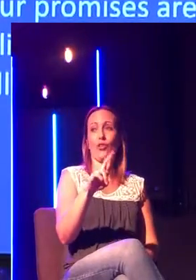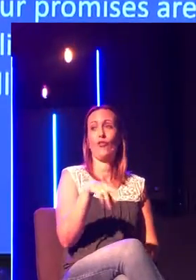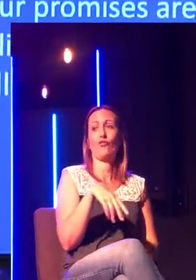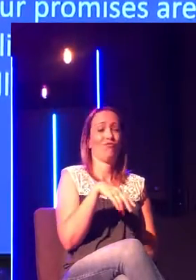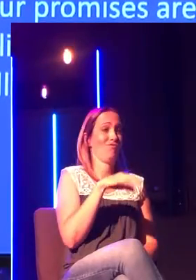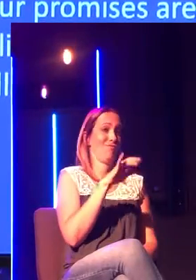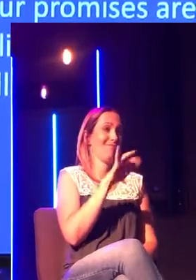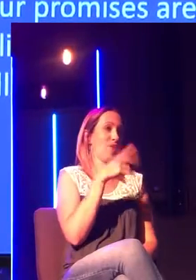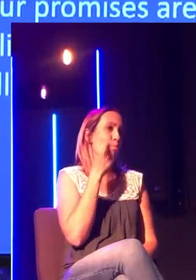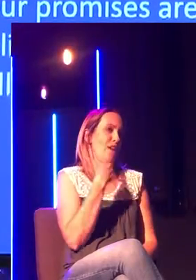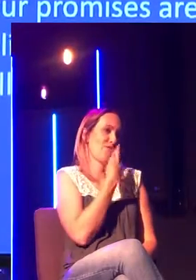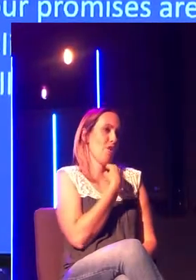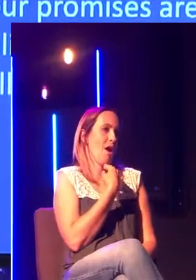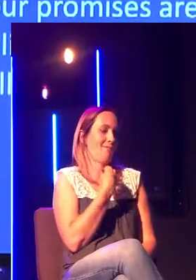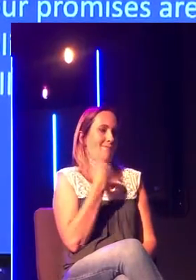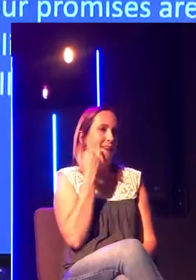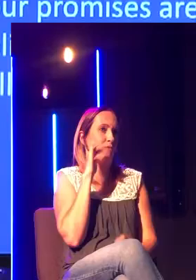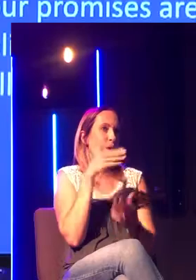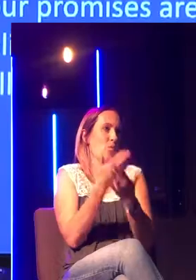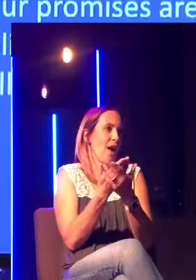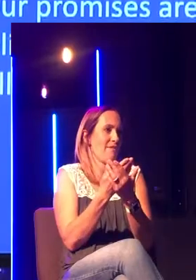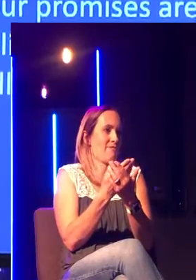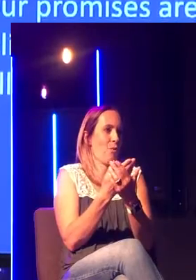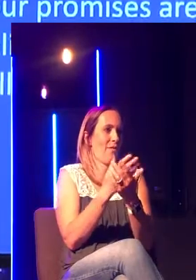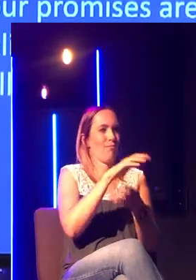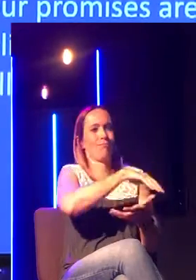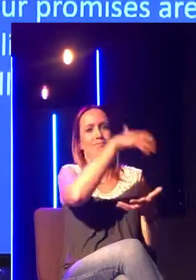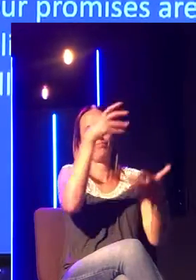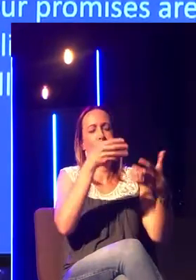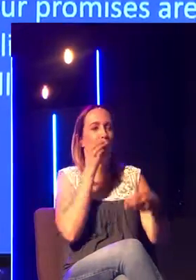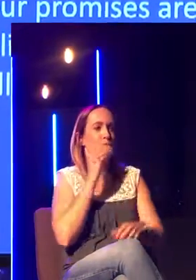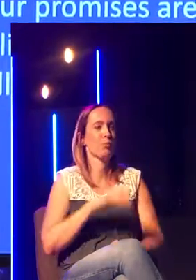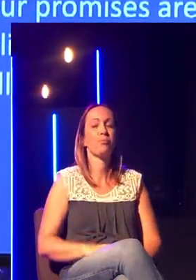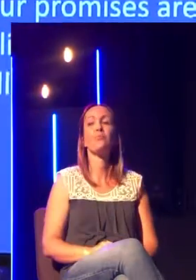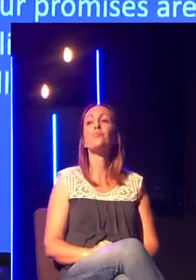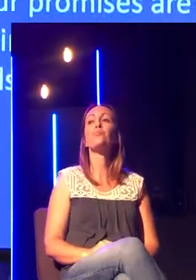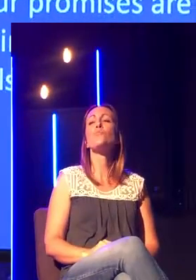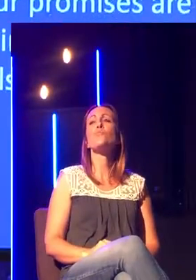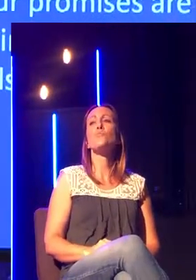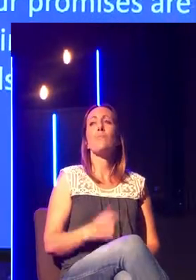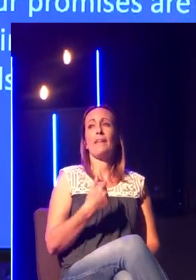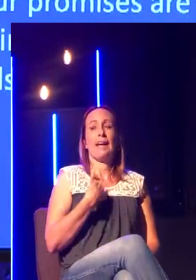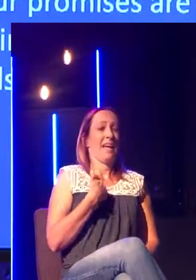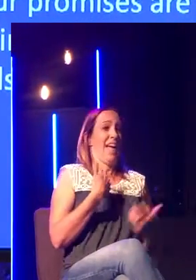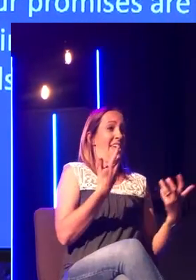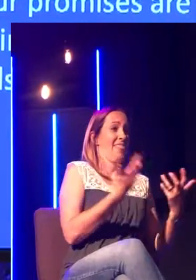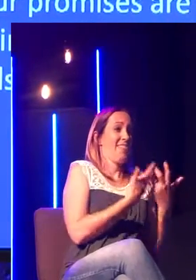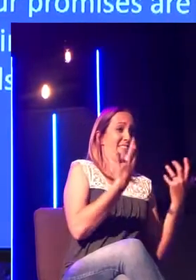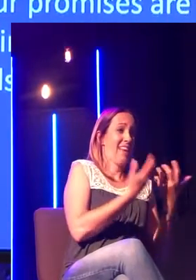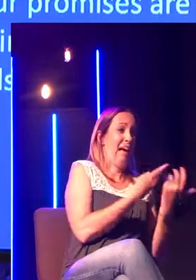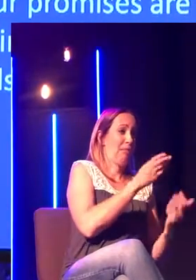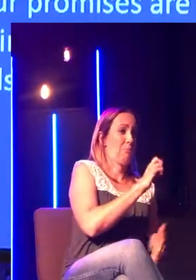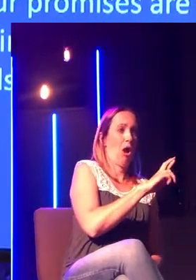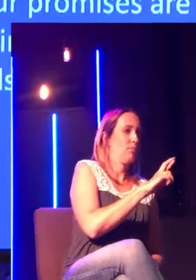was what we did if we got there in time. But I discovered this, not the salad bar, the ice cream.